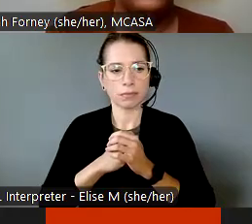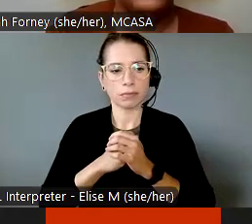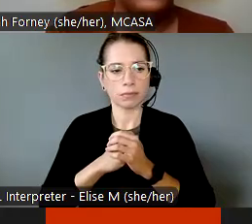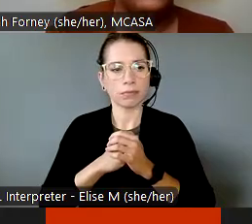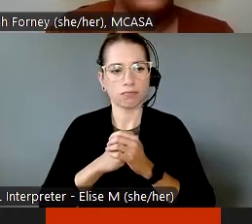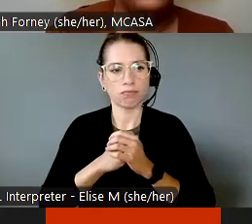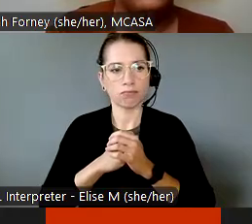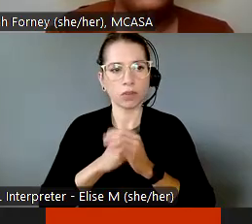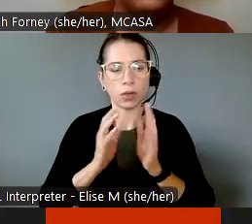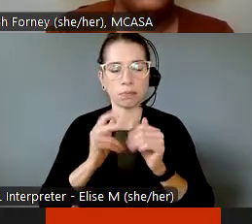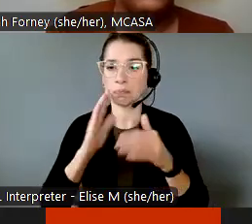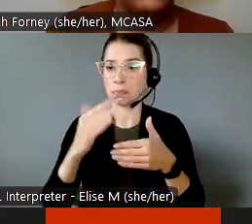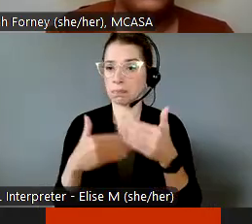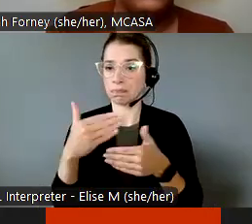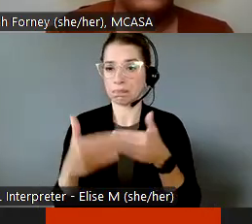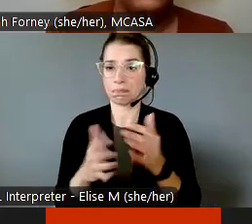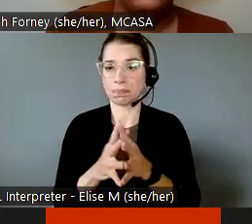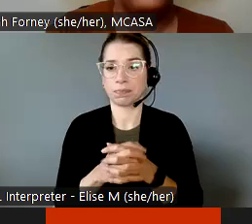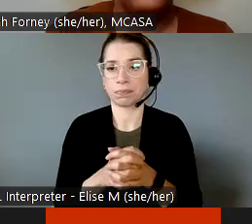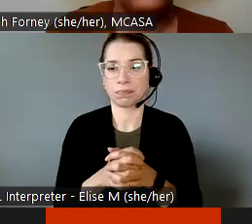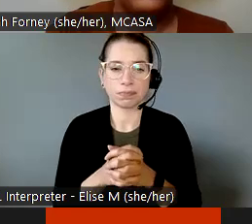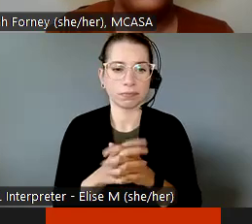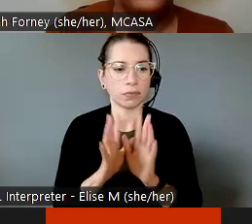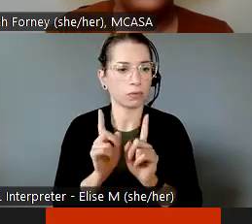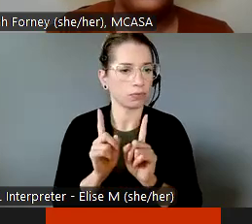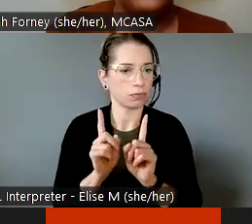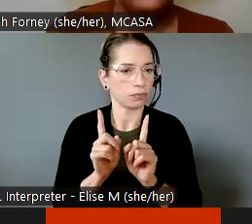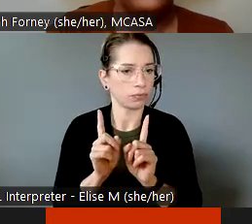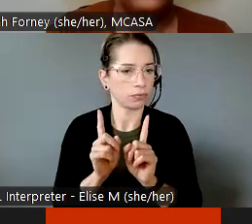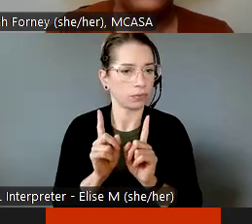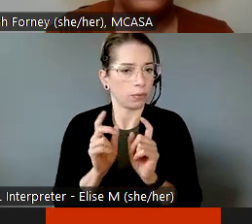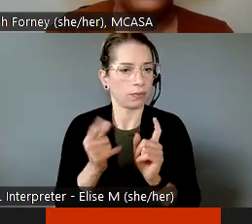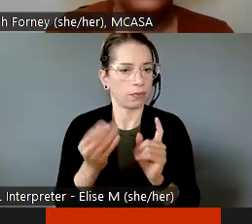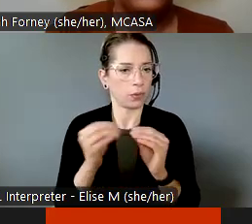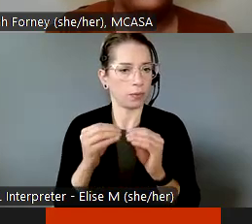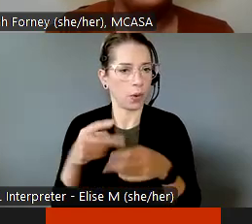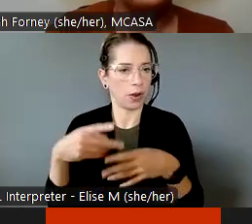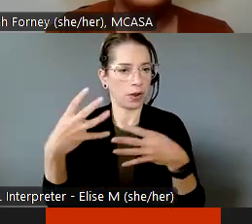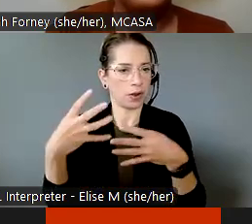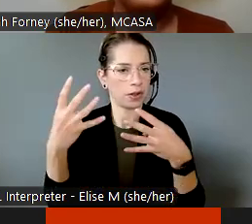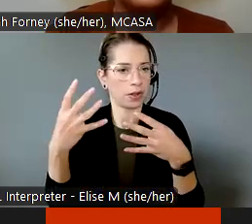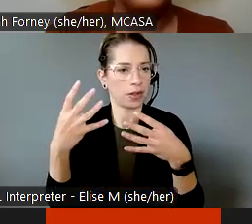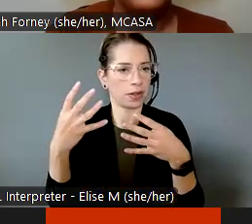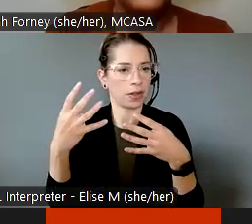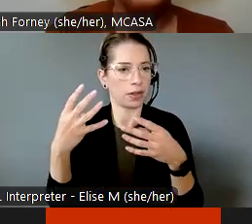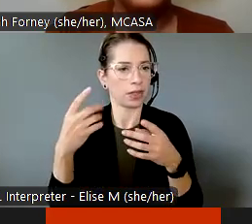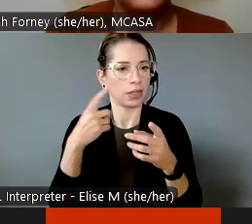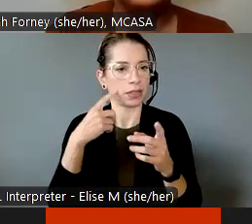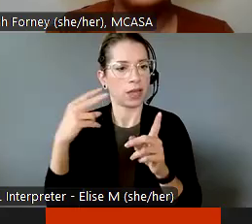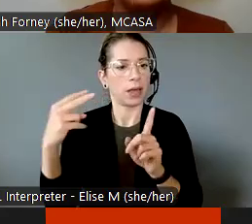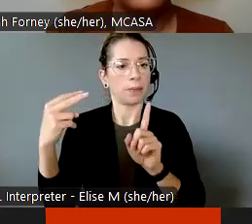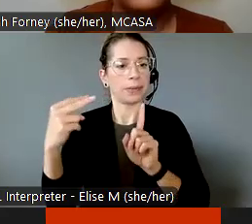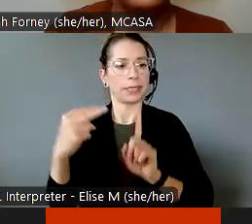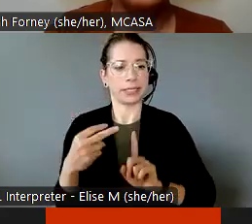Okay, let's keep going. Oh, one more. You are perceived as being able